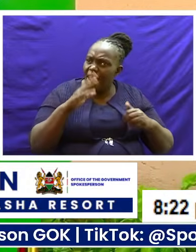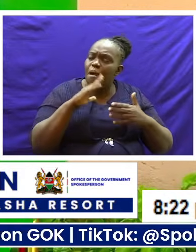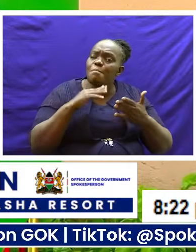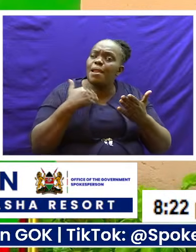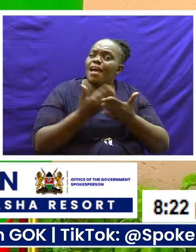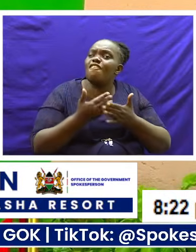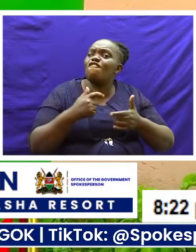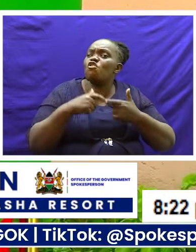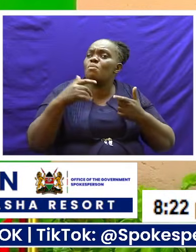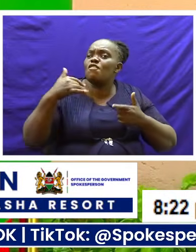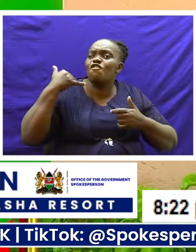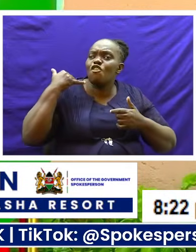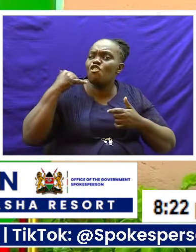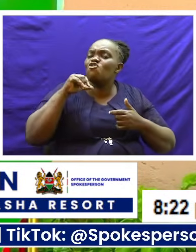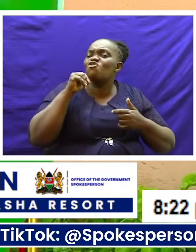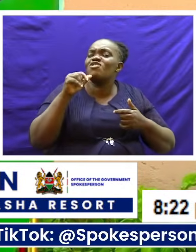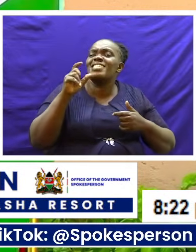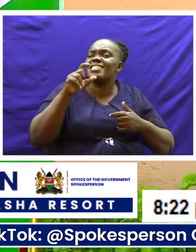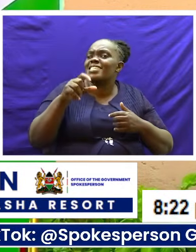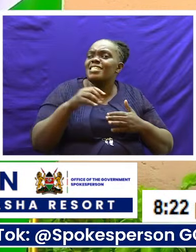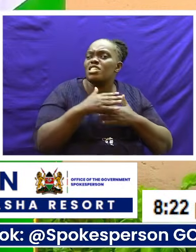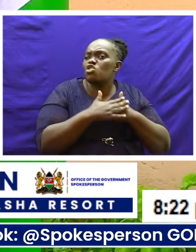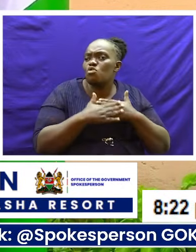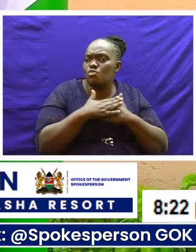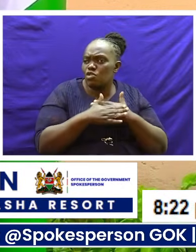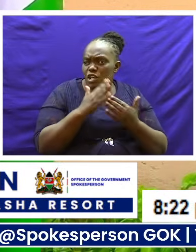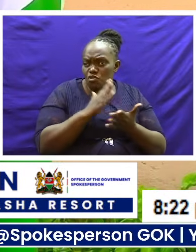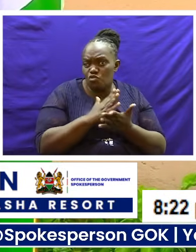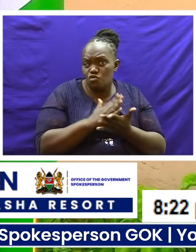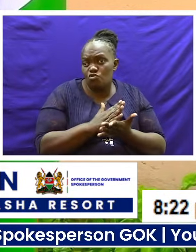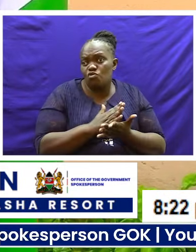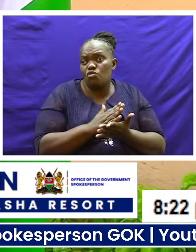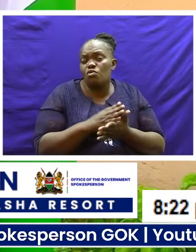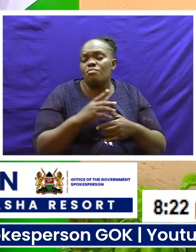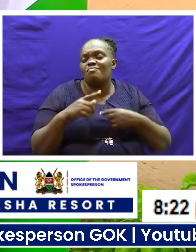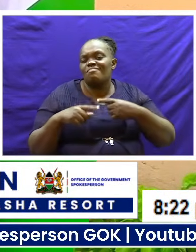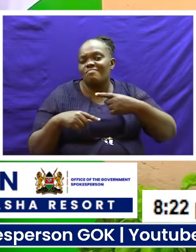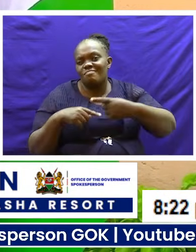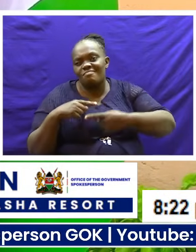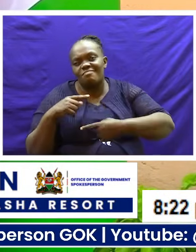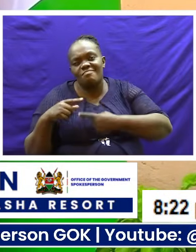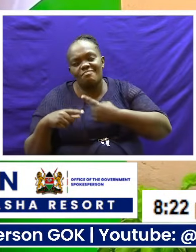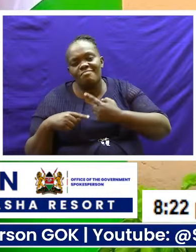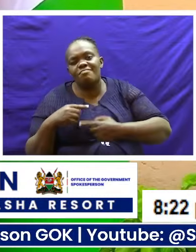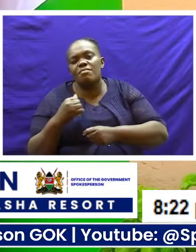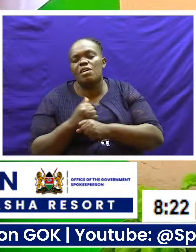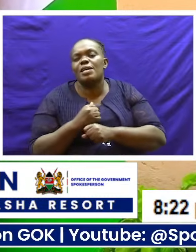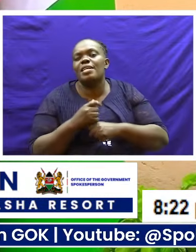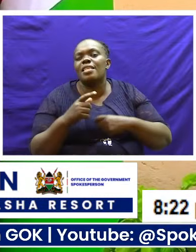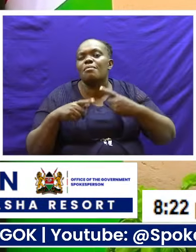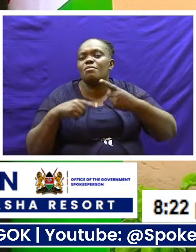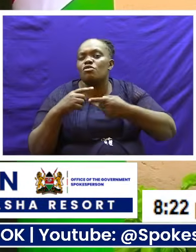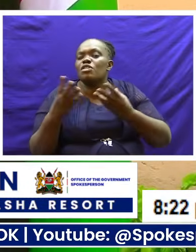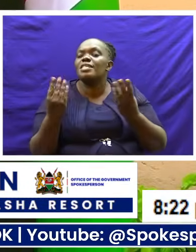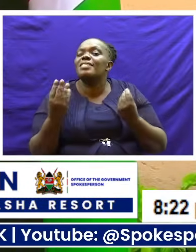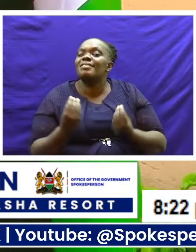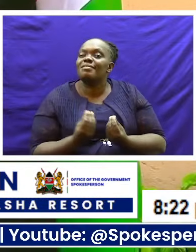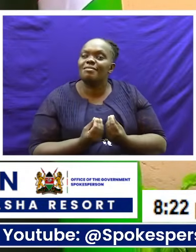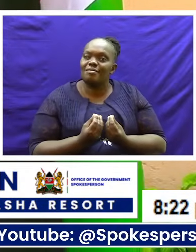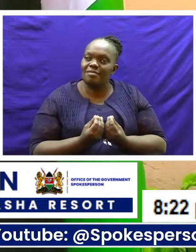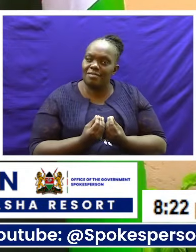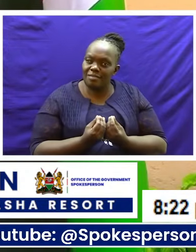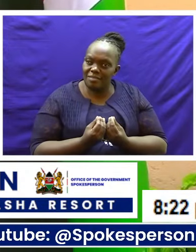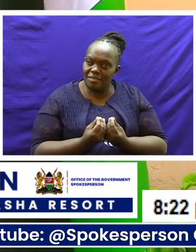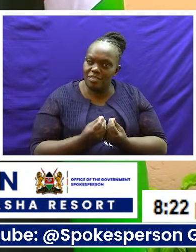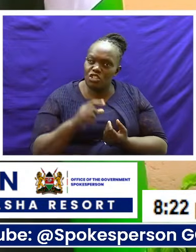a phone. You don't need a computer. Wonderful. So the process is making the process easy